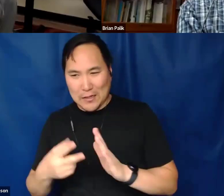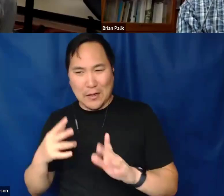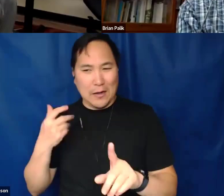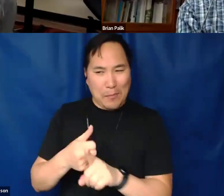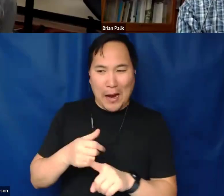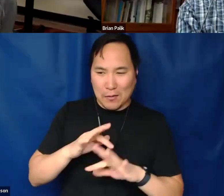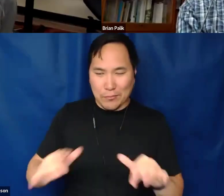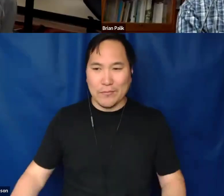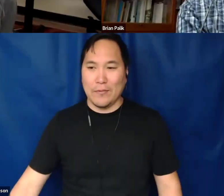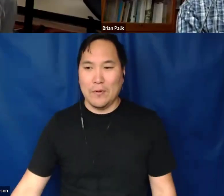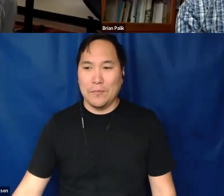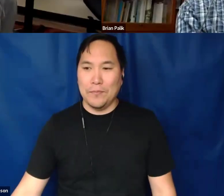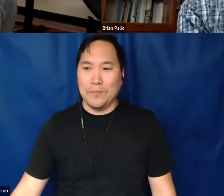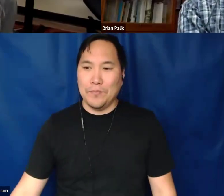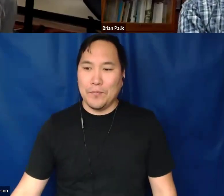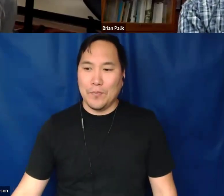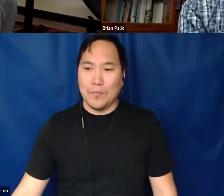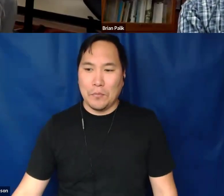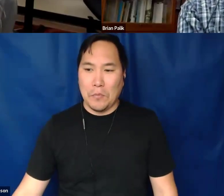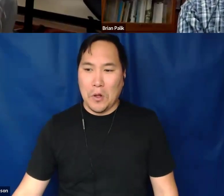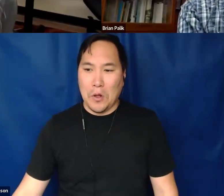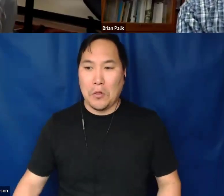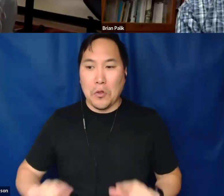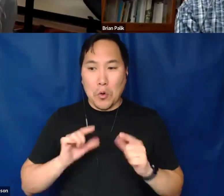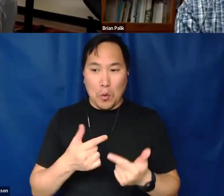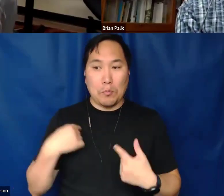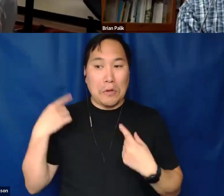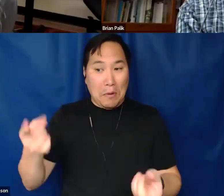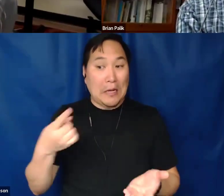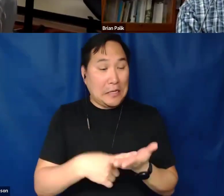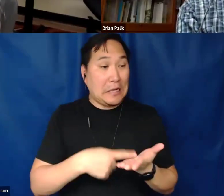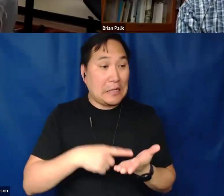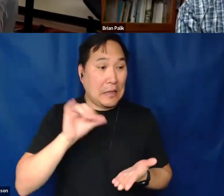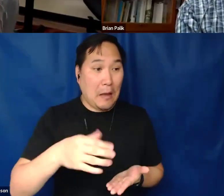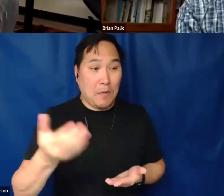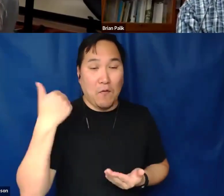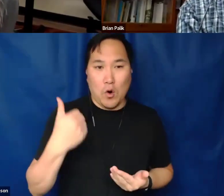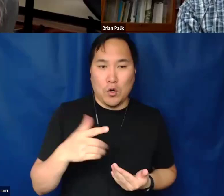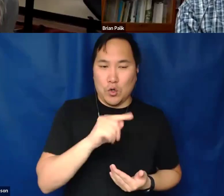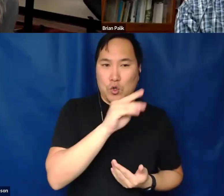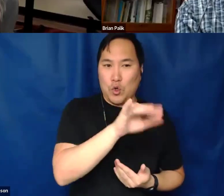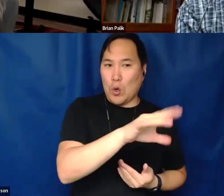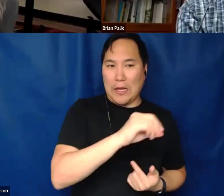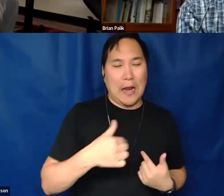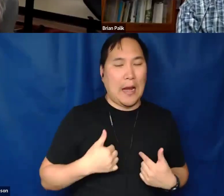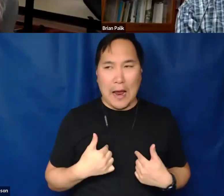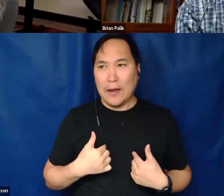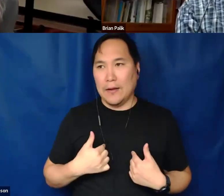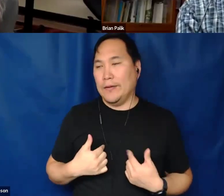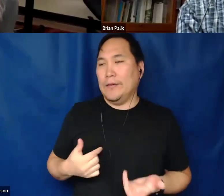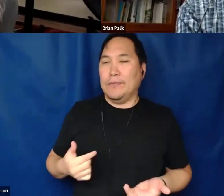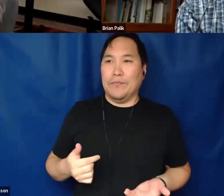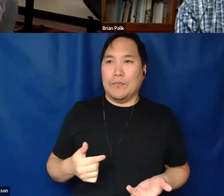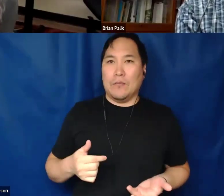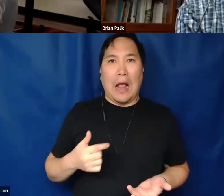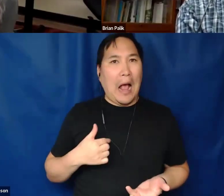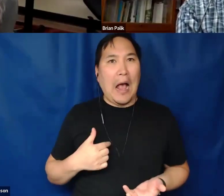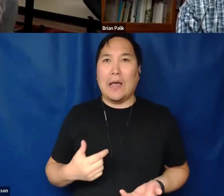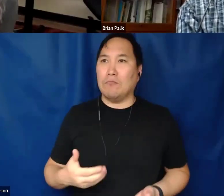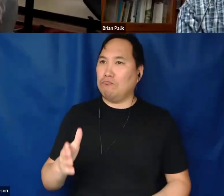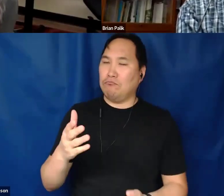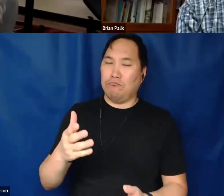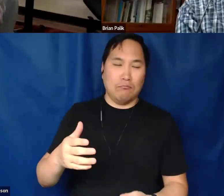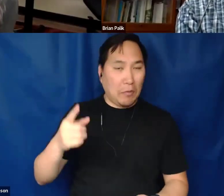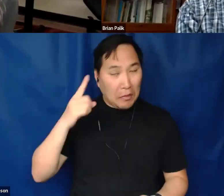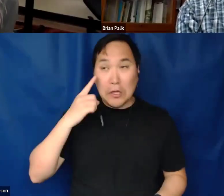So we have discussed it as a group, Tony D'Amato and I applaud people thinking about a different approach